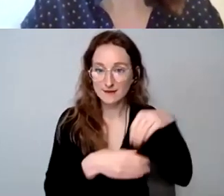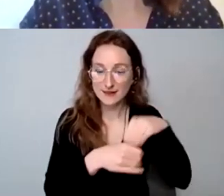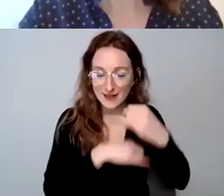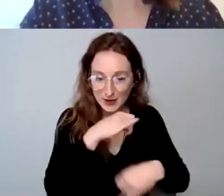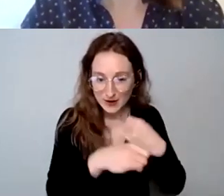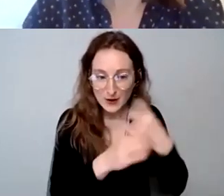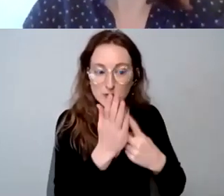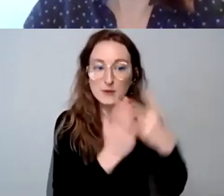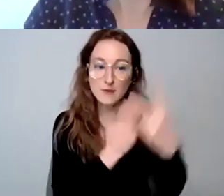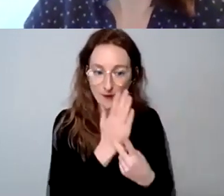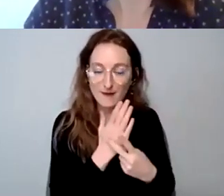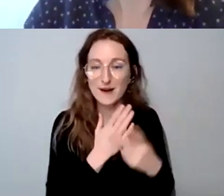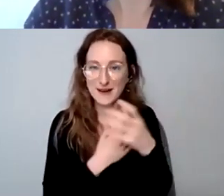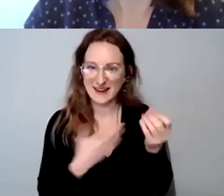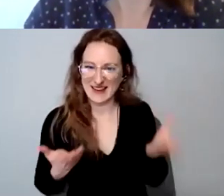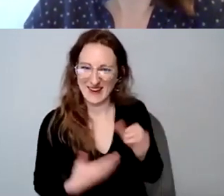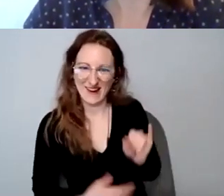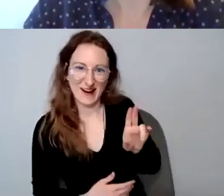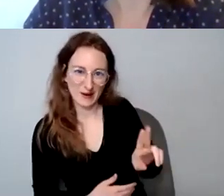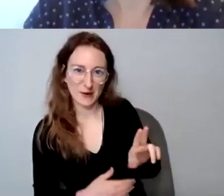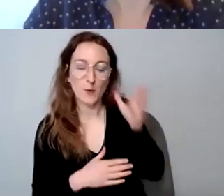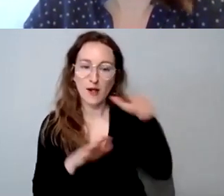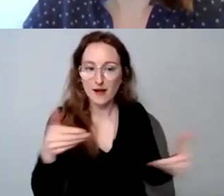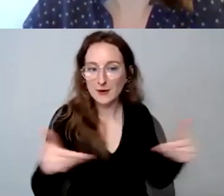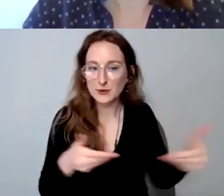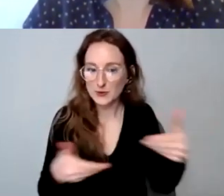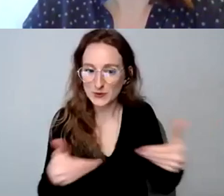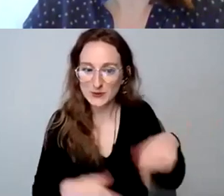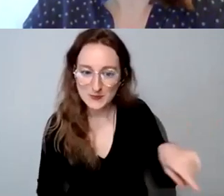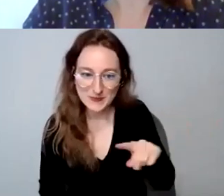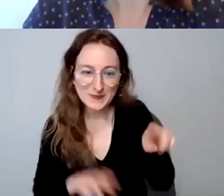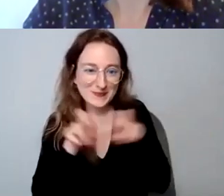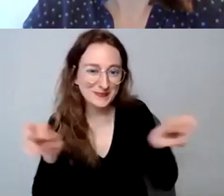IU, to introduce our panelists today. Isabella?